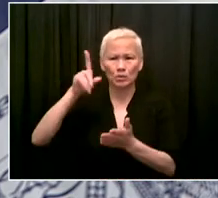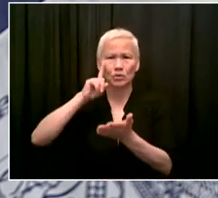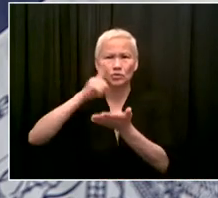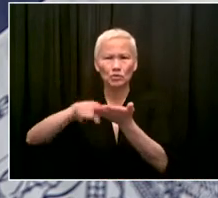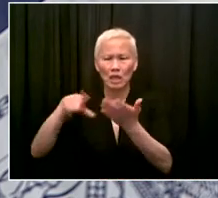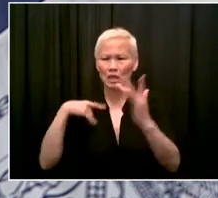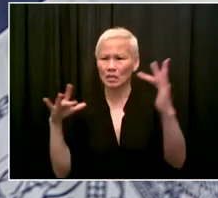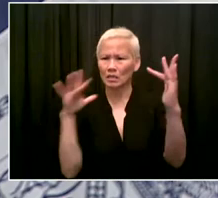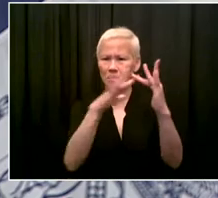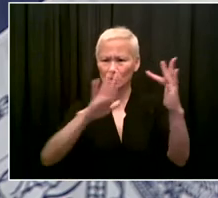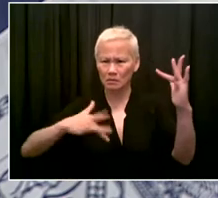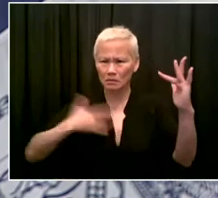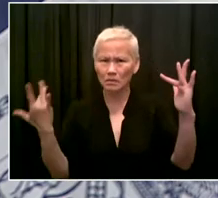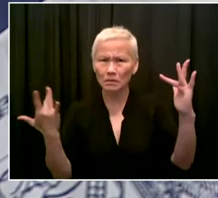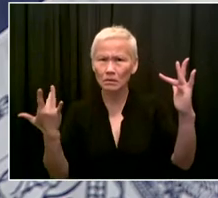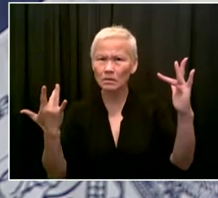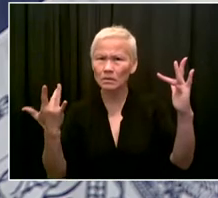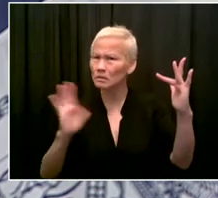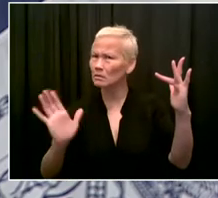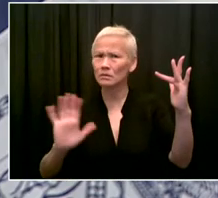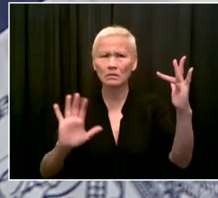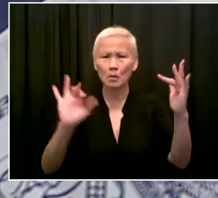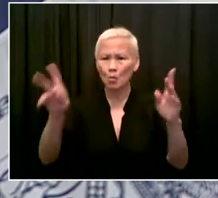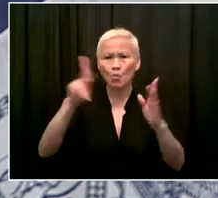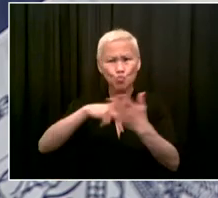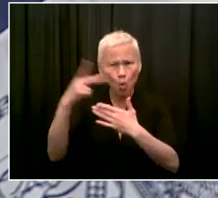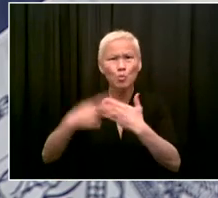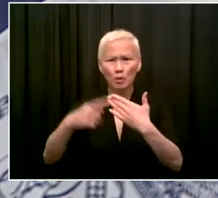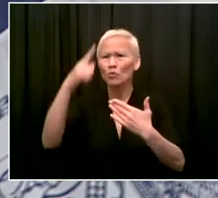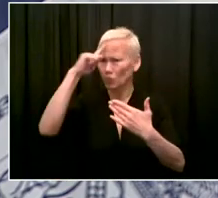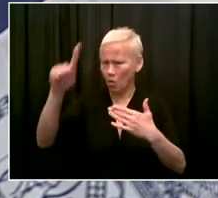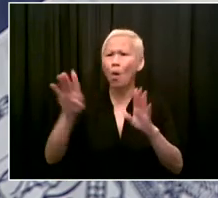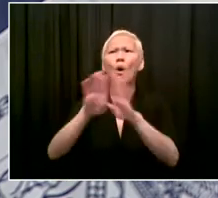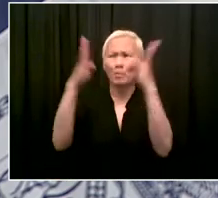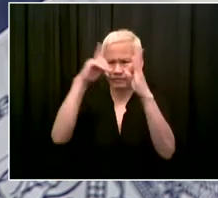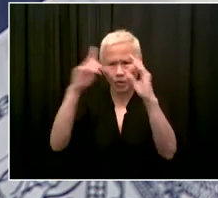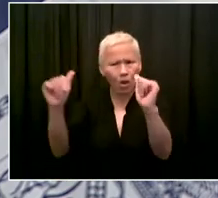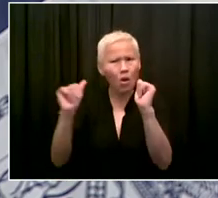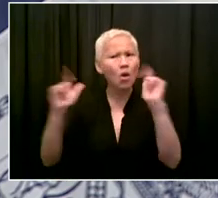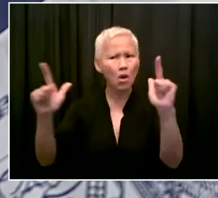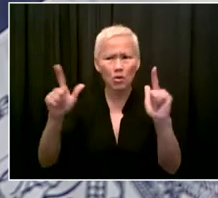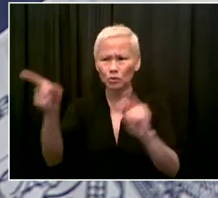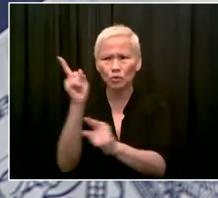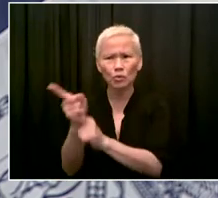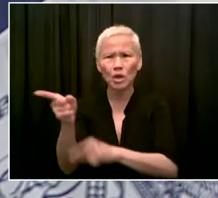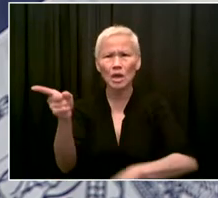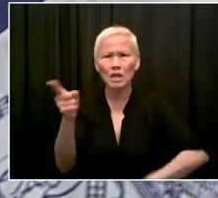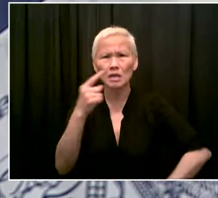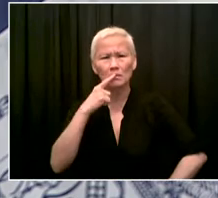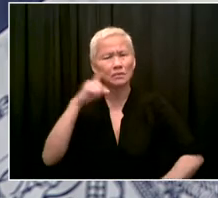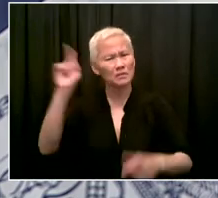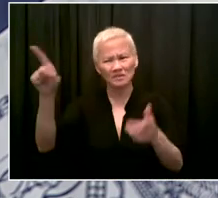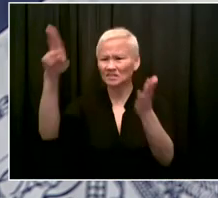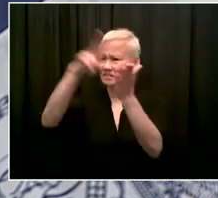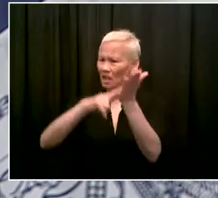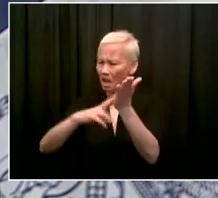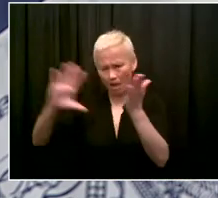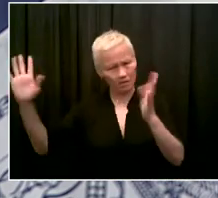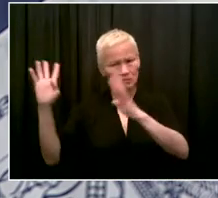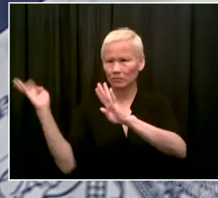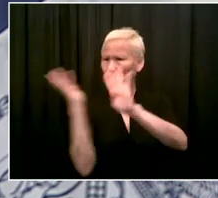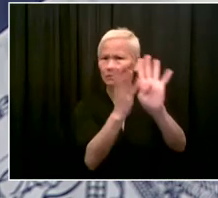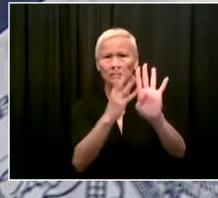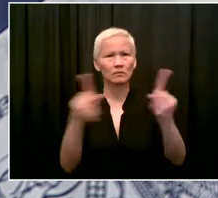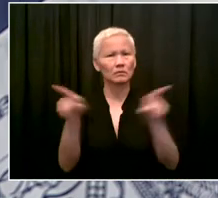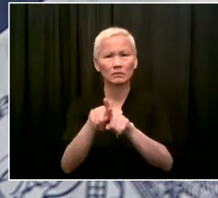seen before, and it's going to be the permanent model going forward. Of course, we want kids with disabilities to be able to participate. So please get us